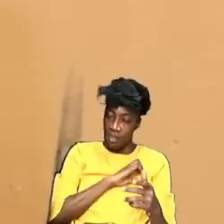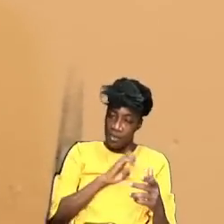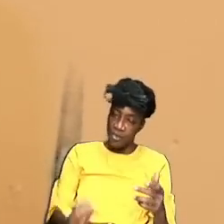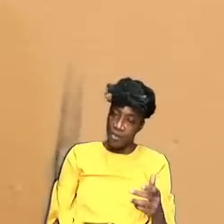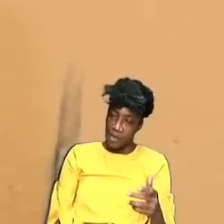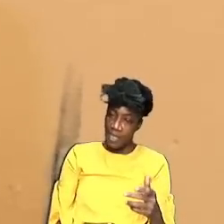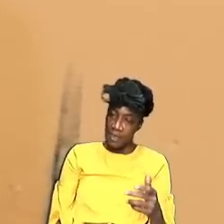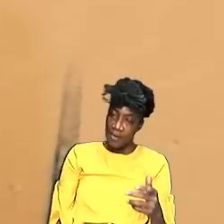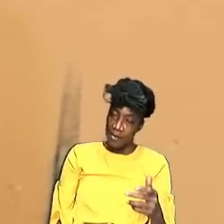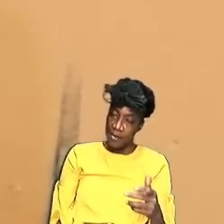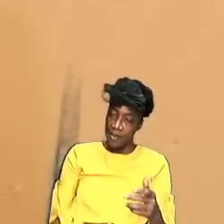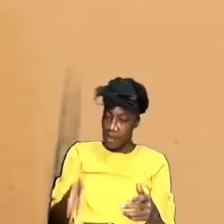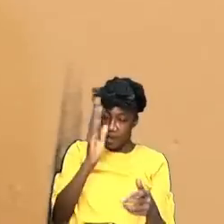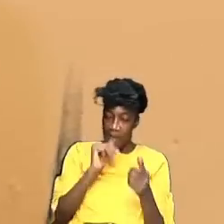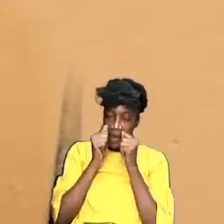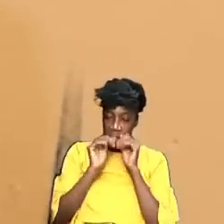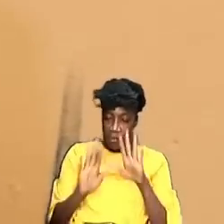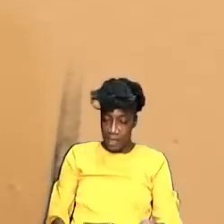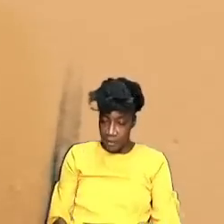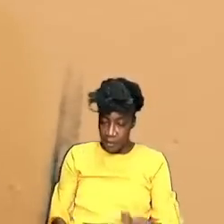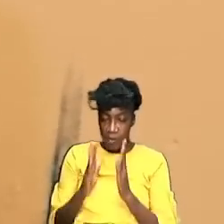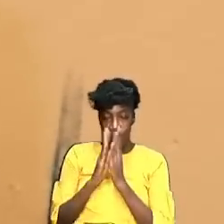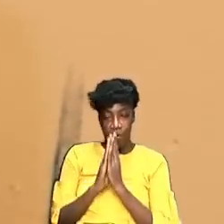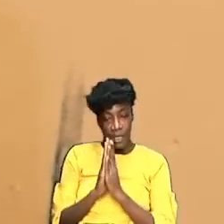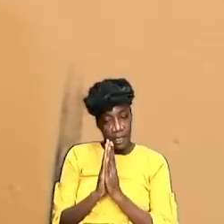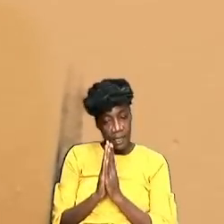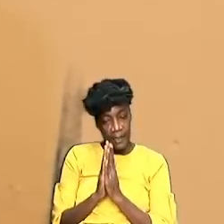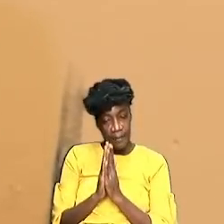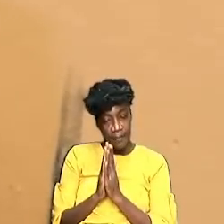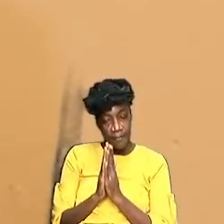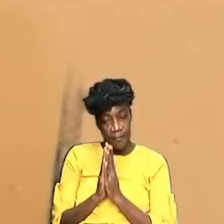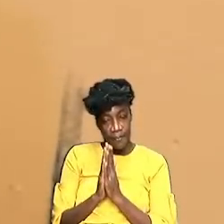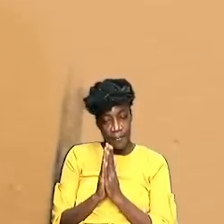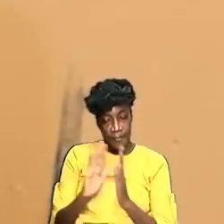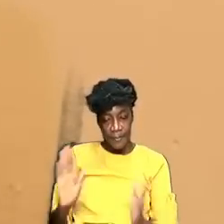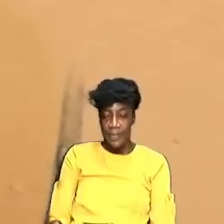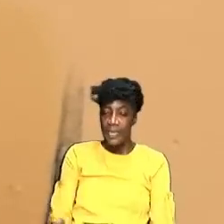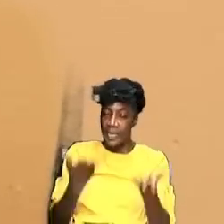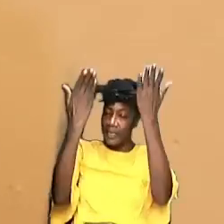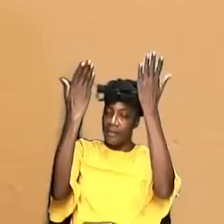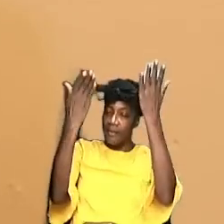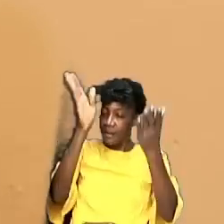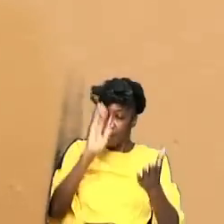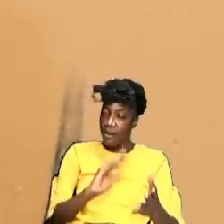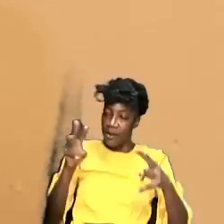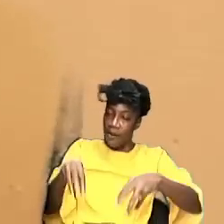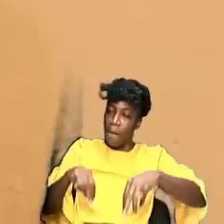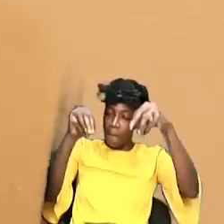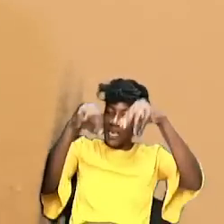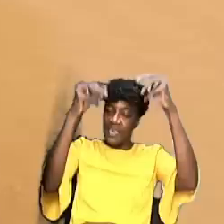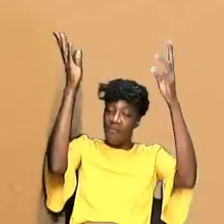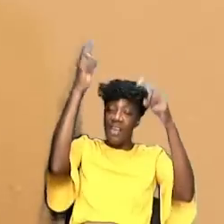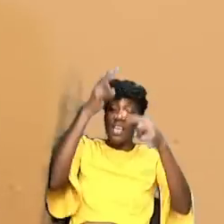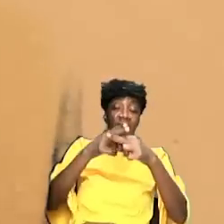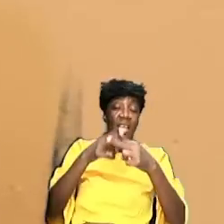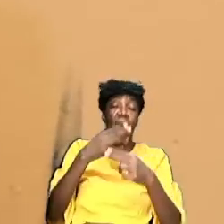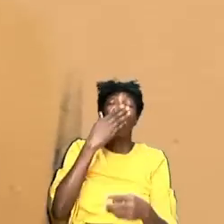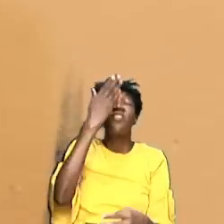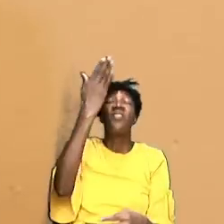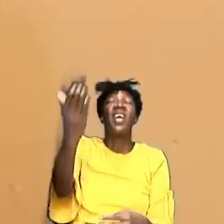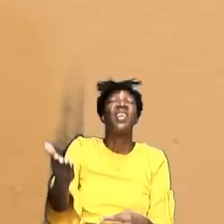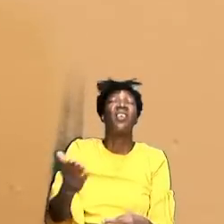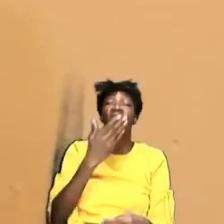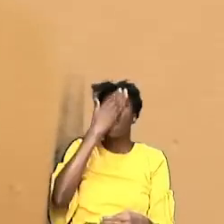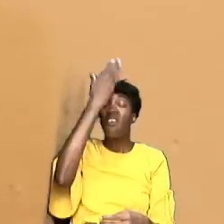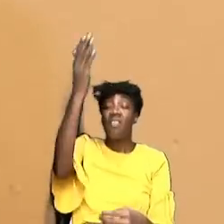every saint of God. God bless you. Bow your heads as we pray. Exalted God, we magnify your name. We thank you, Lord, for your love. We